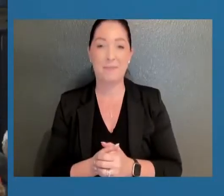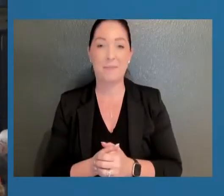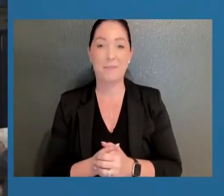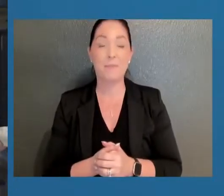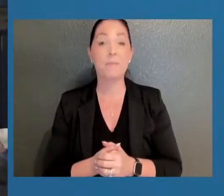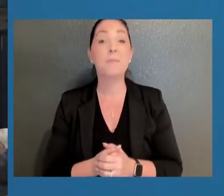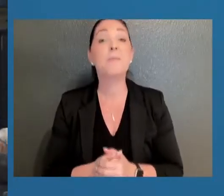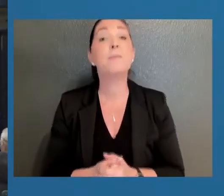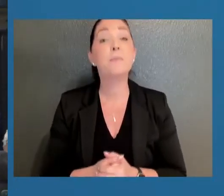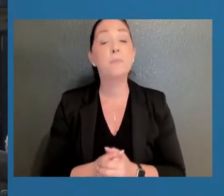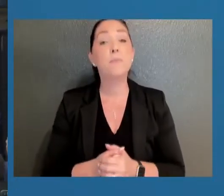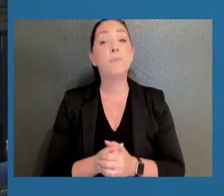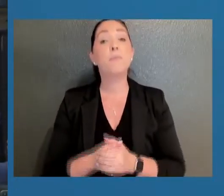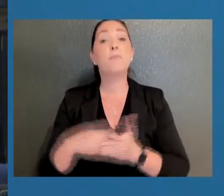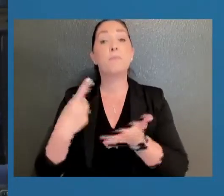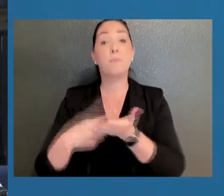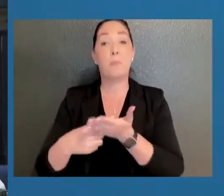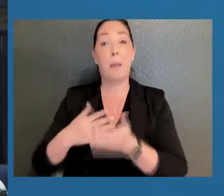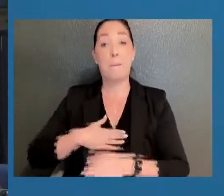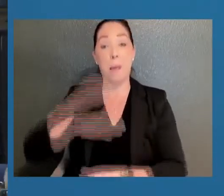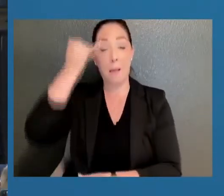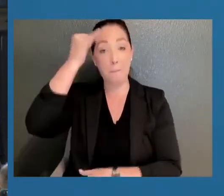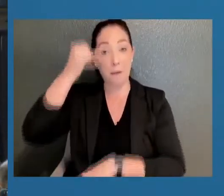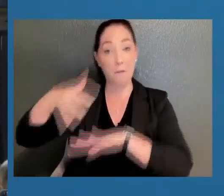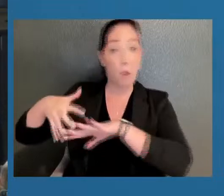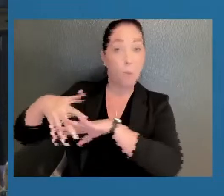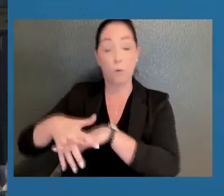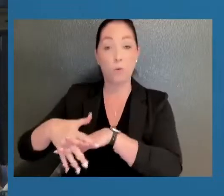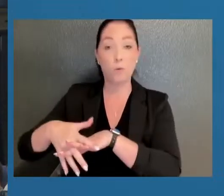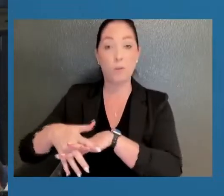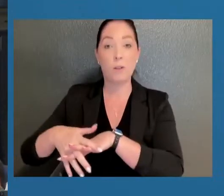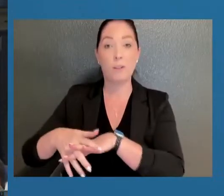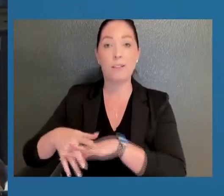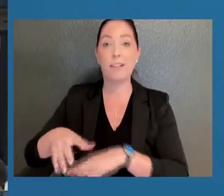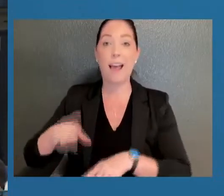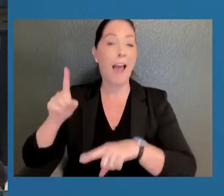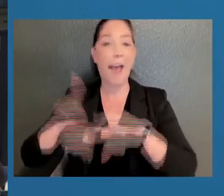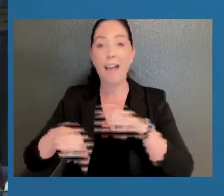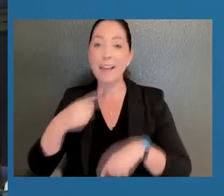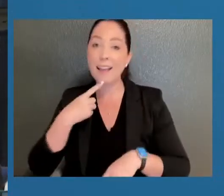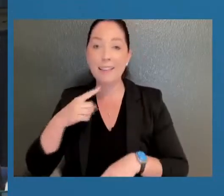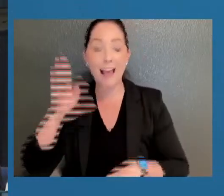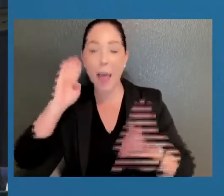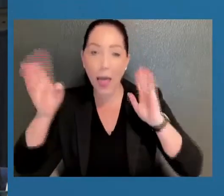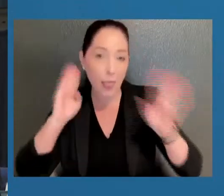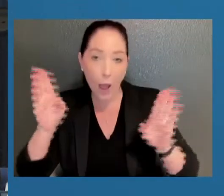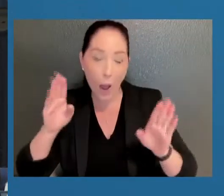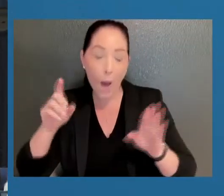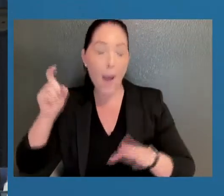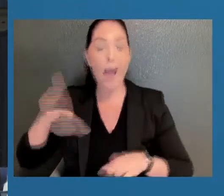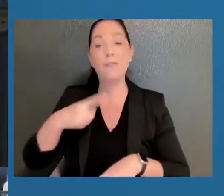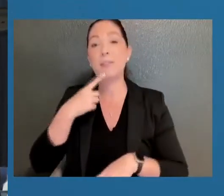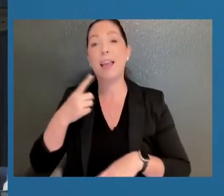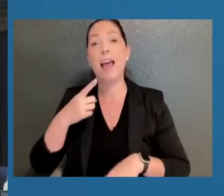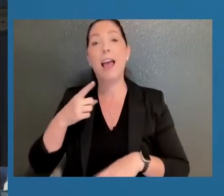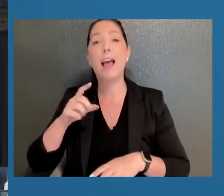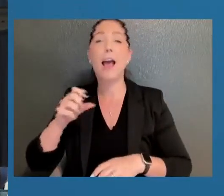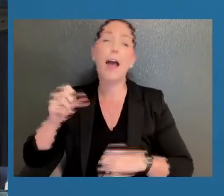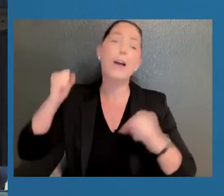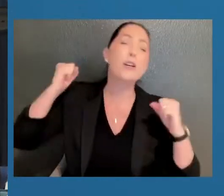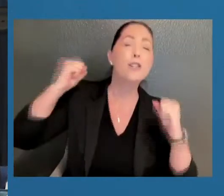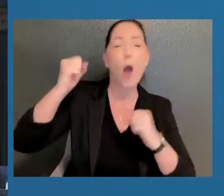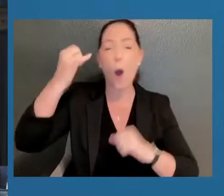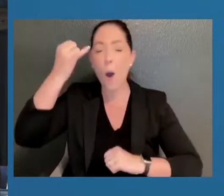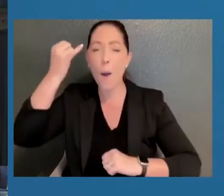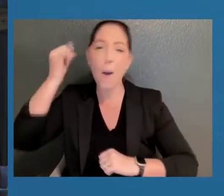Well, you talked about my Buffalo roots, and therefore you must say, instead of saying hello, I'm saying, go Bills. Okay. Oh, come on.